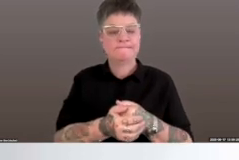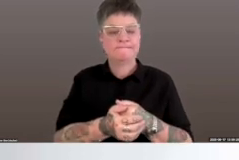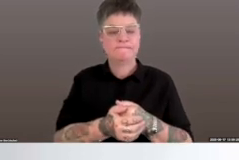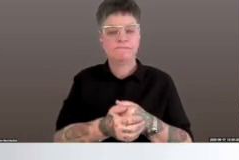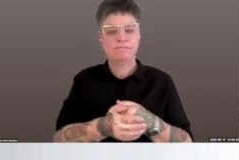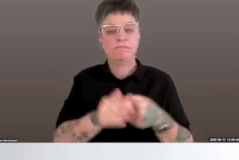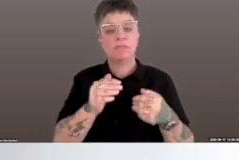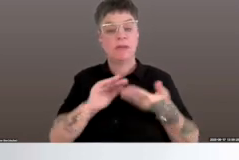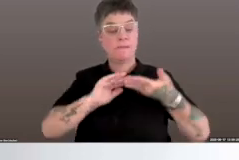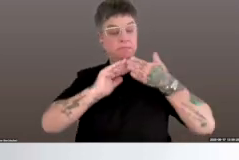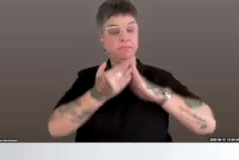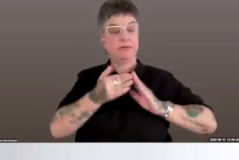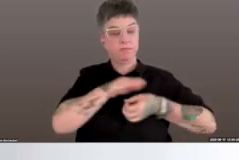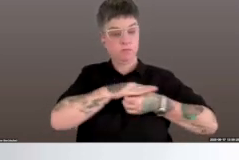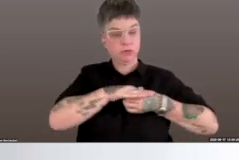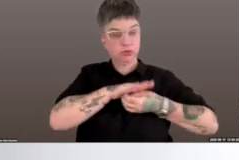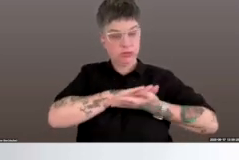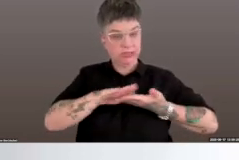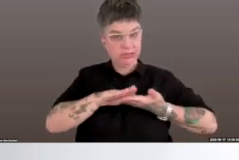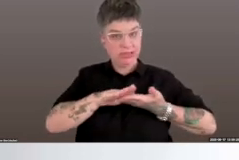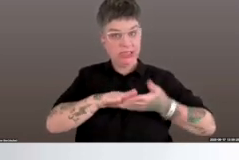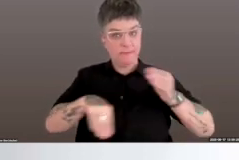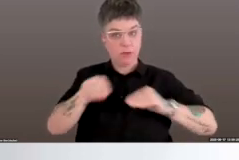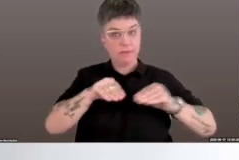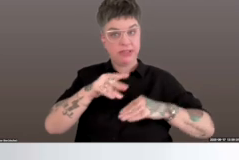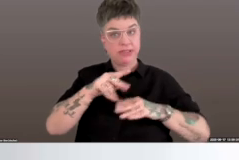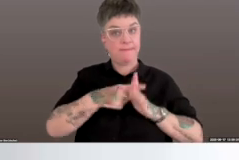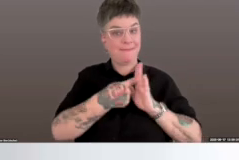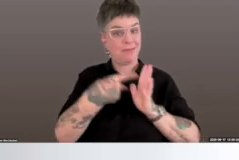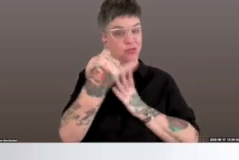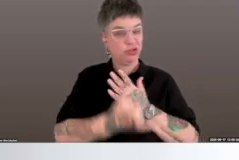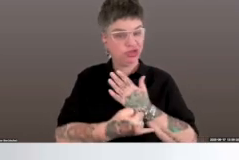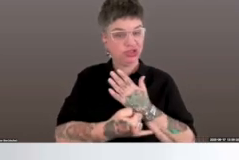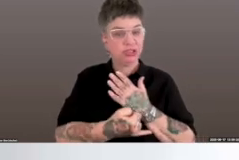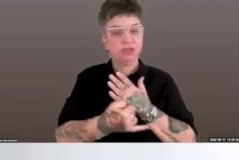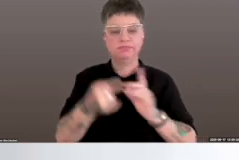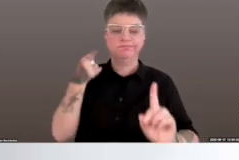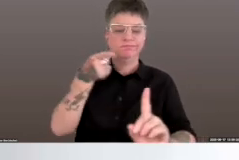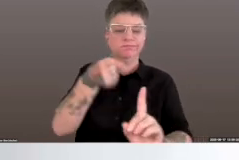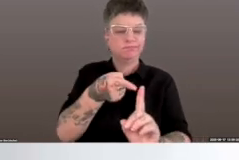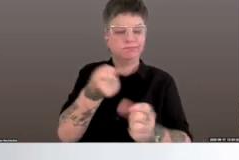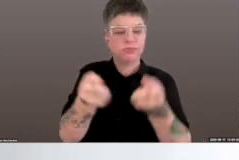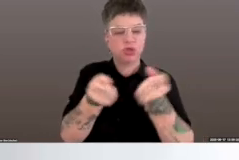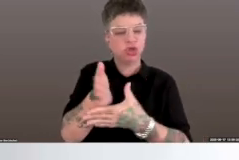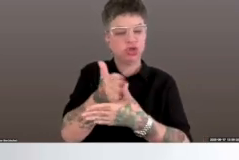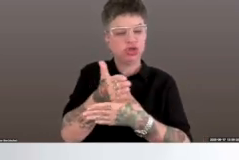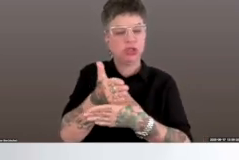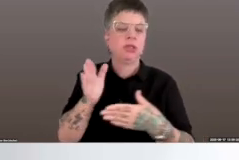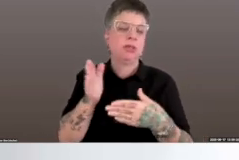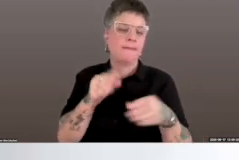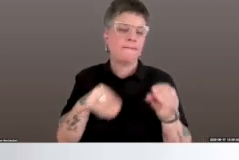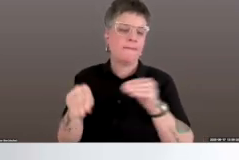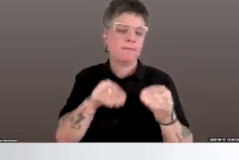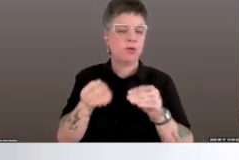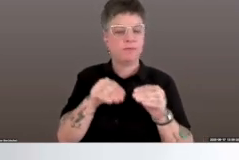What became the Regional Clean Mobility Pilot Projects originated as the Targeted Car Sharing and Mobility Options in